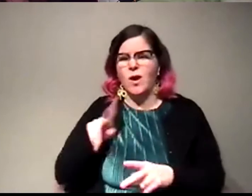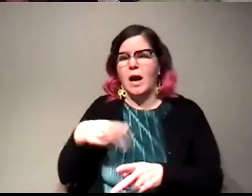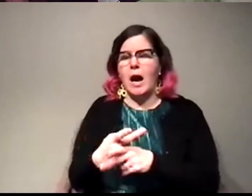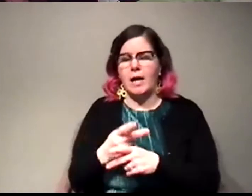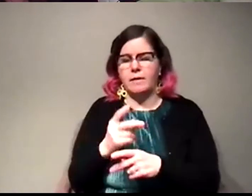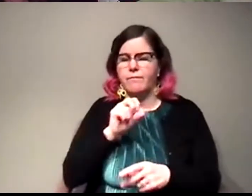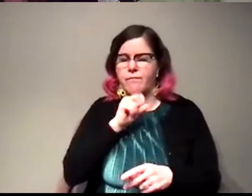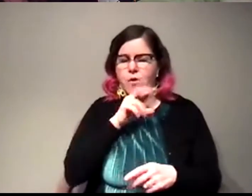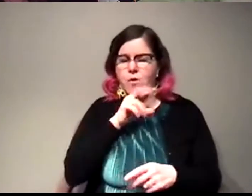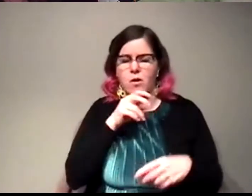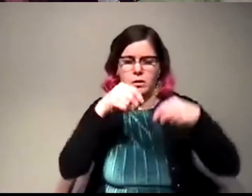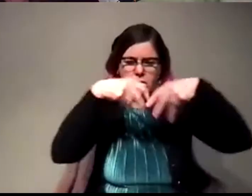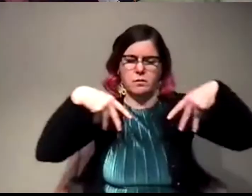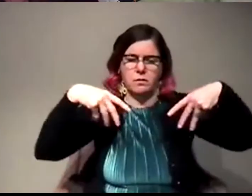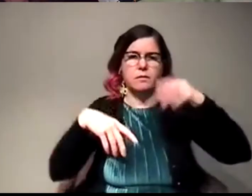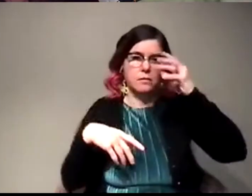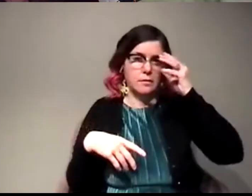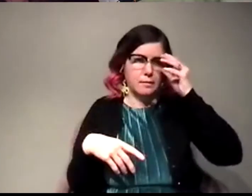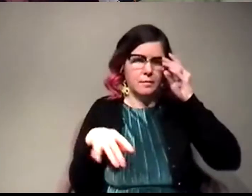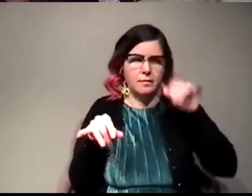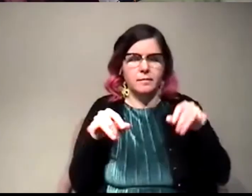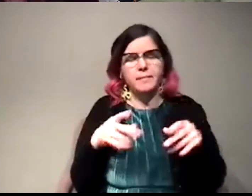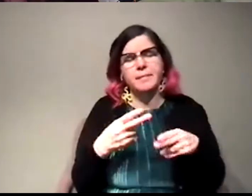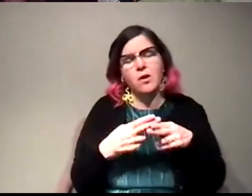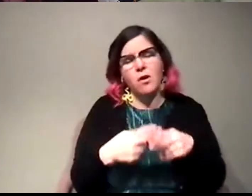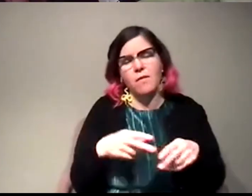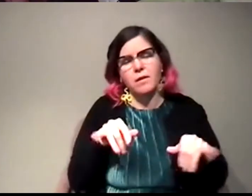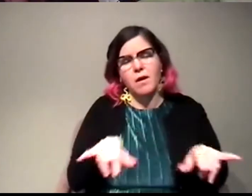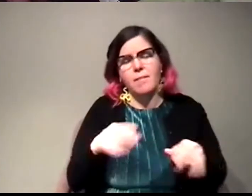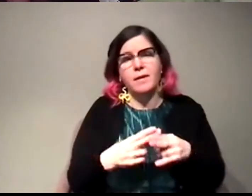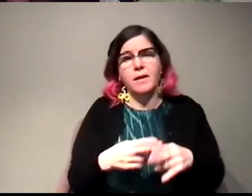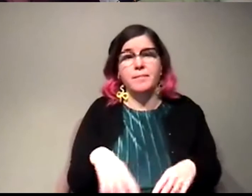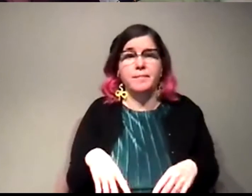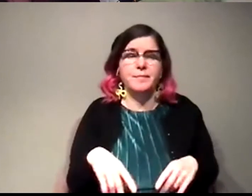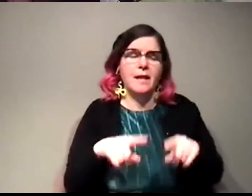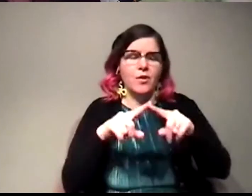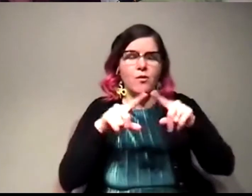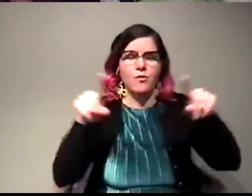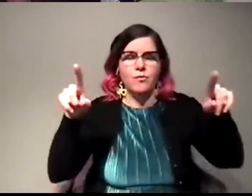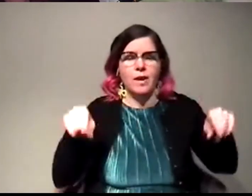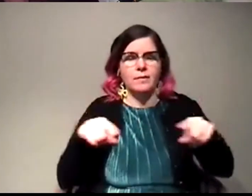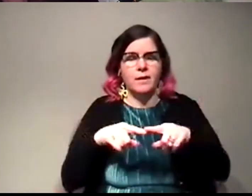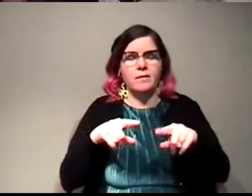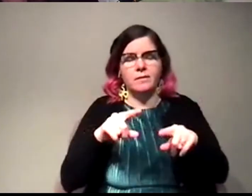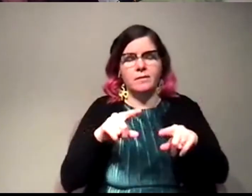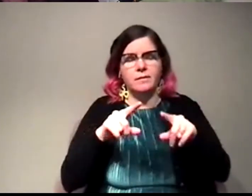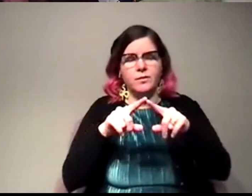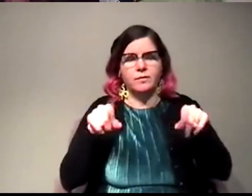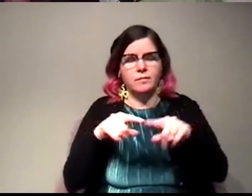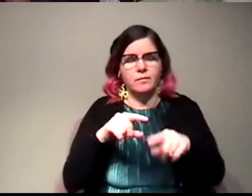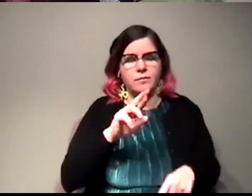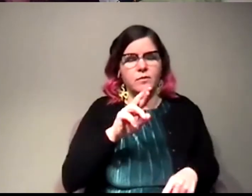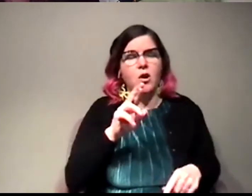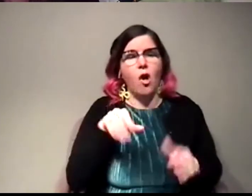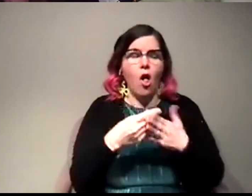are interchangeably referred to with their common names, but it's sort of like the rectangle and square thing. So you know how all squares